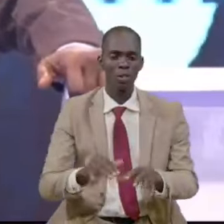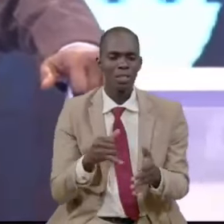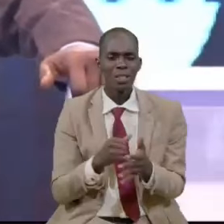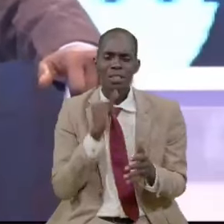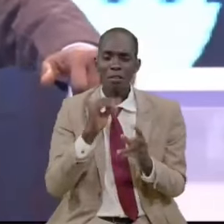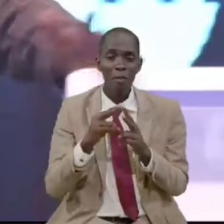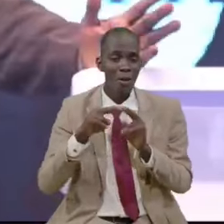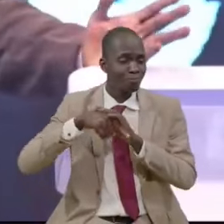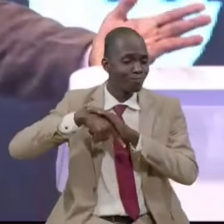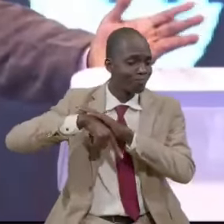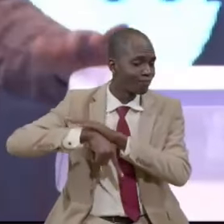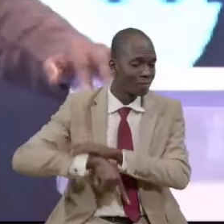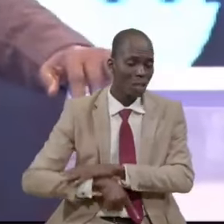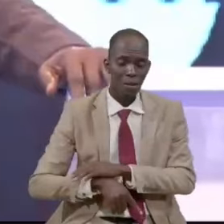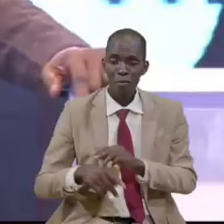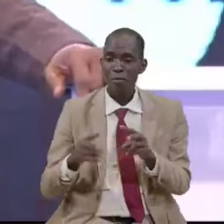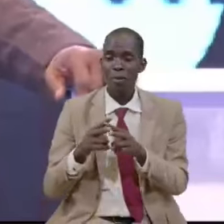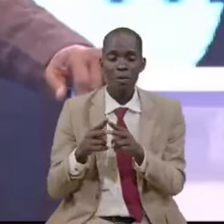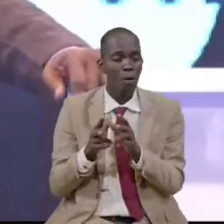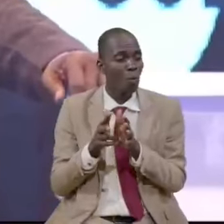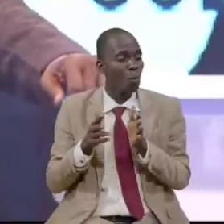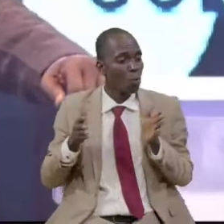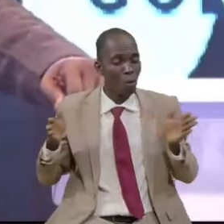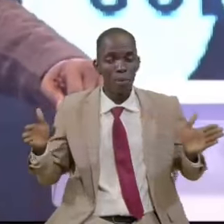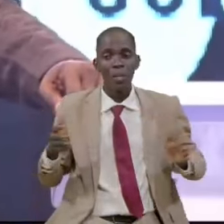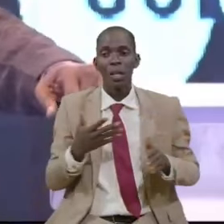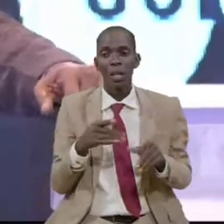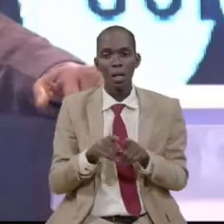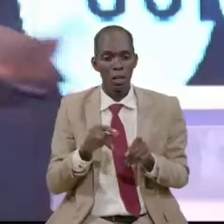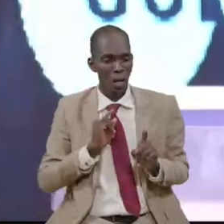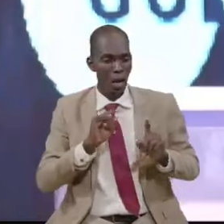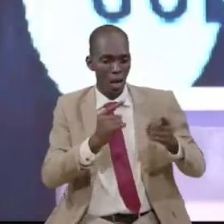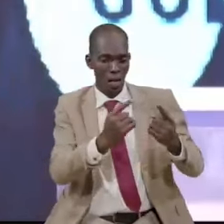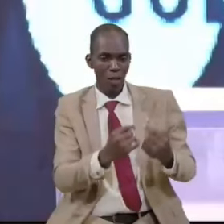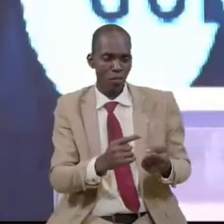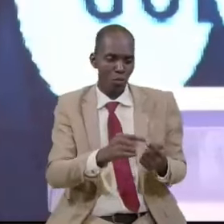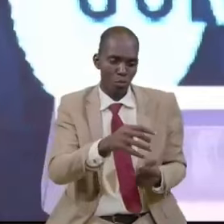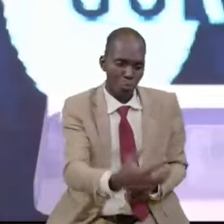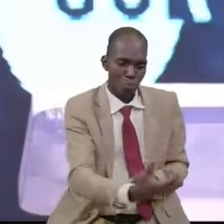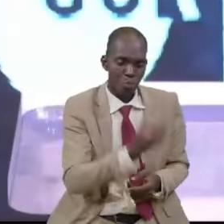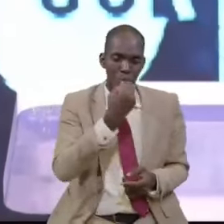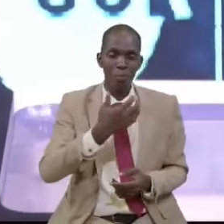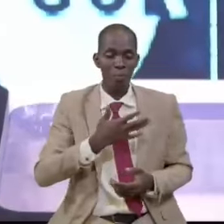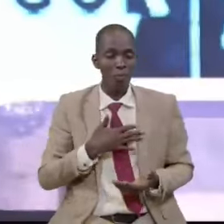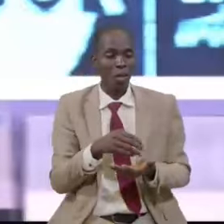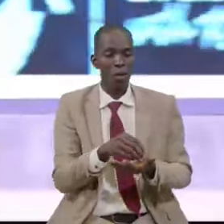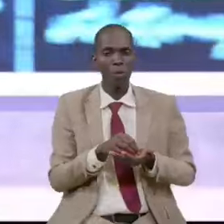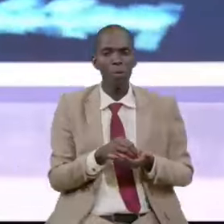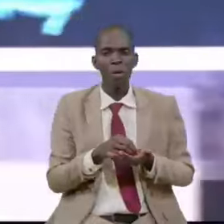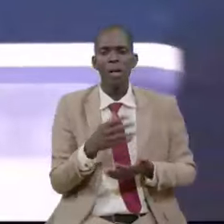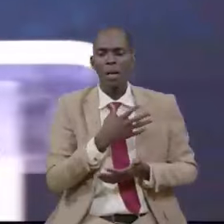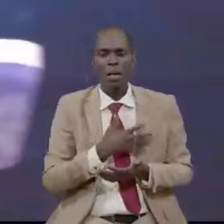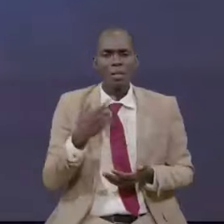come and take my own portion of grace, and the sea of grace, the ocean